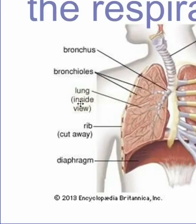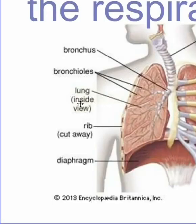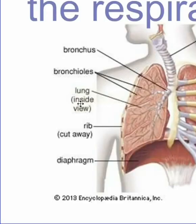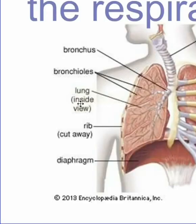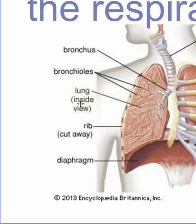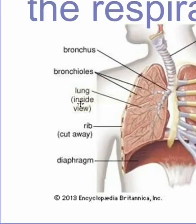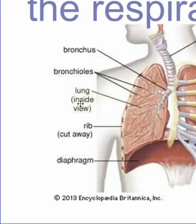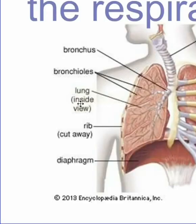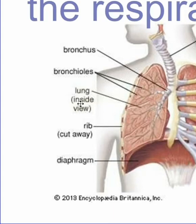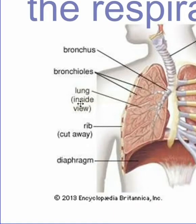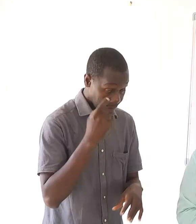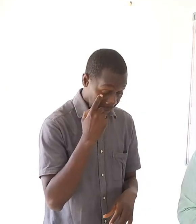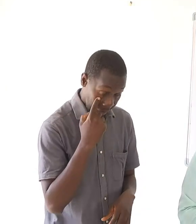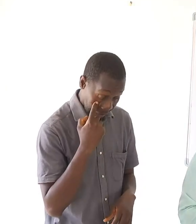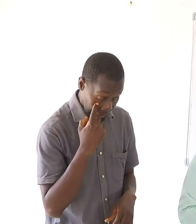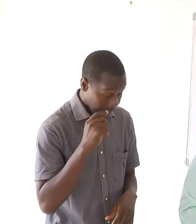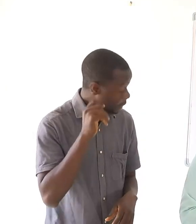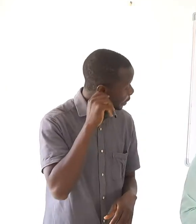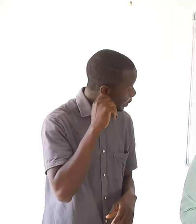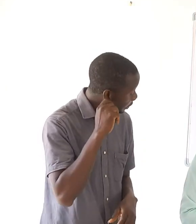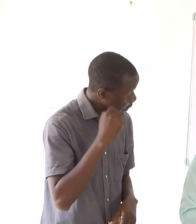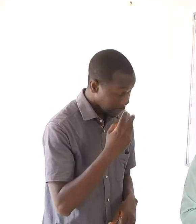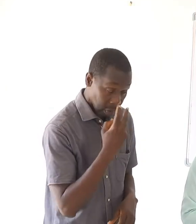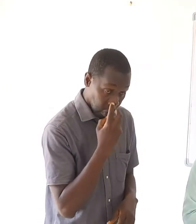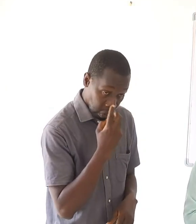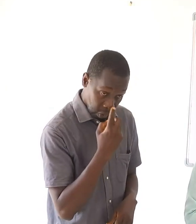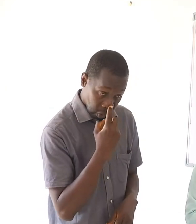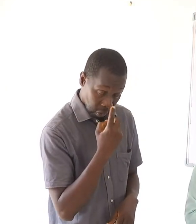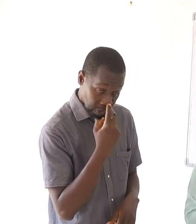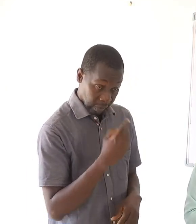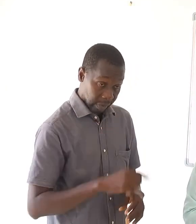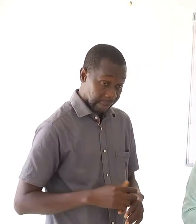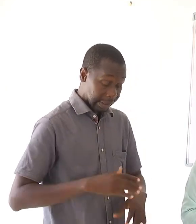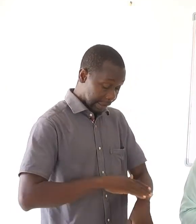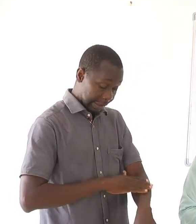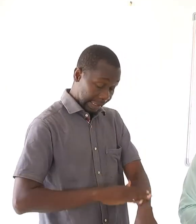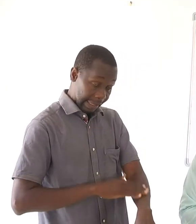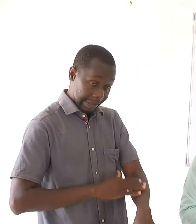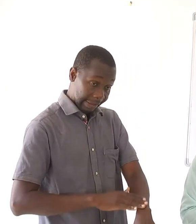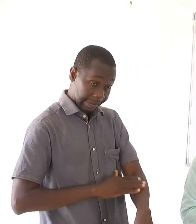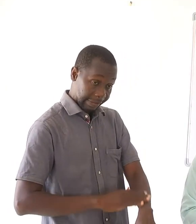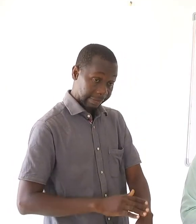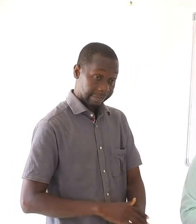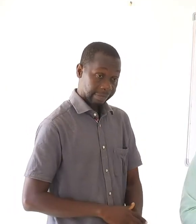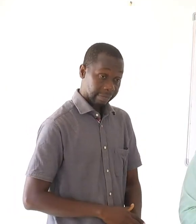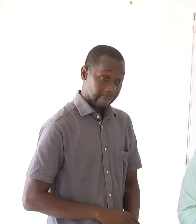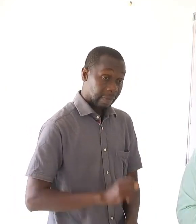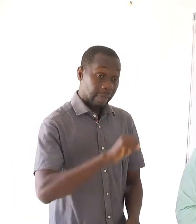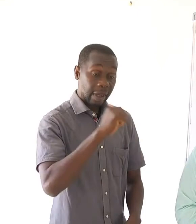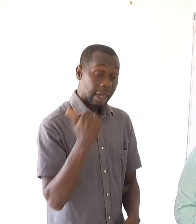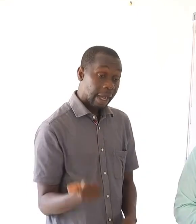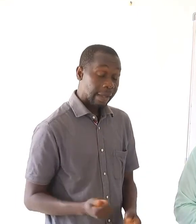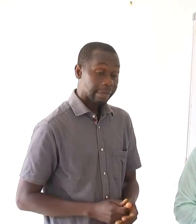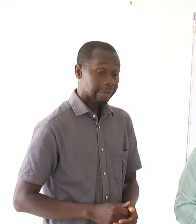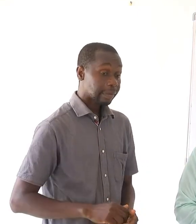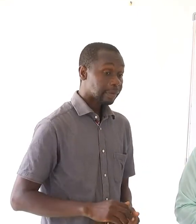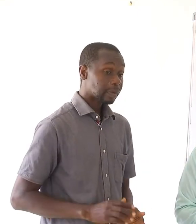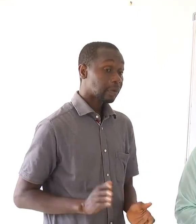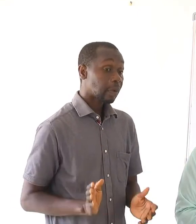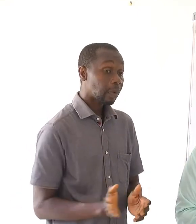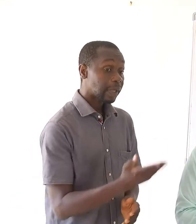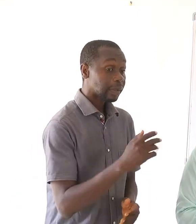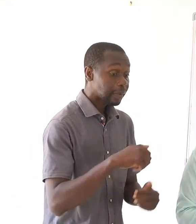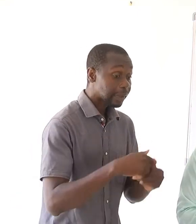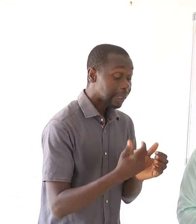We looked at the eye, the ear, the nose, the skin. And then we went on to grade 8,